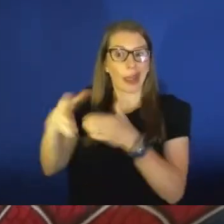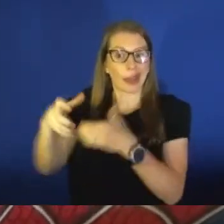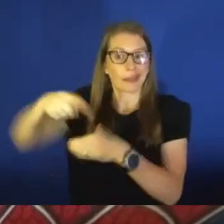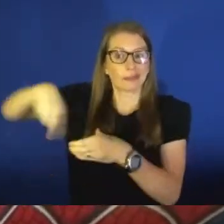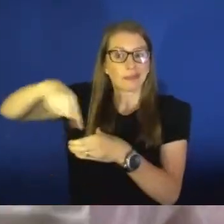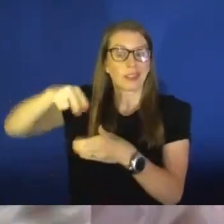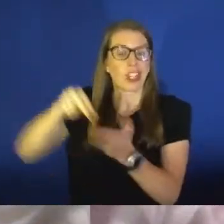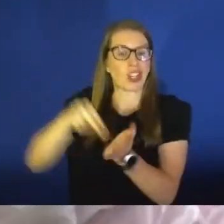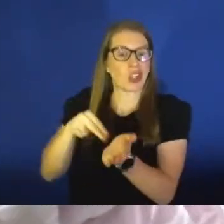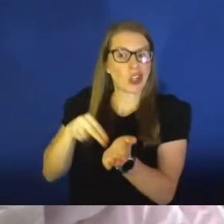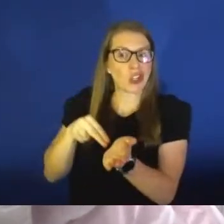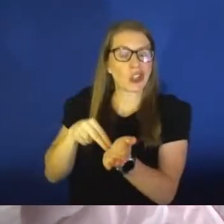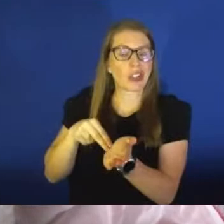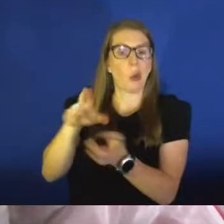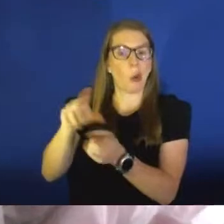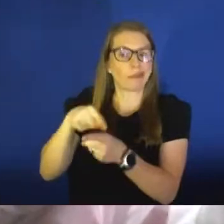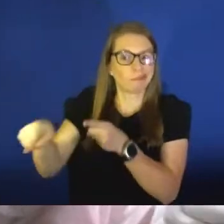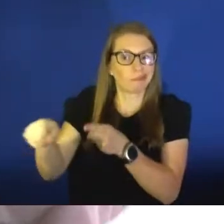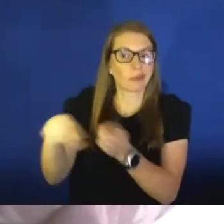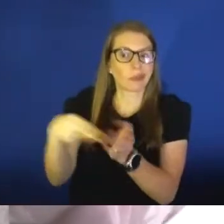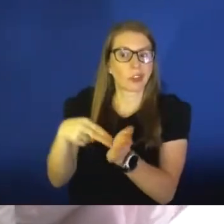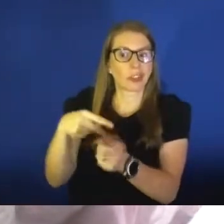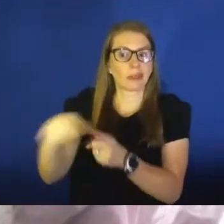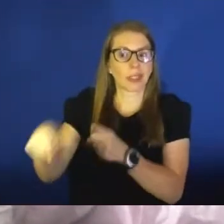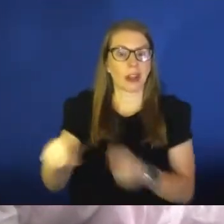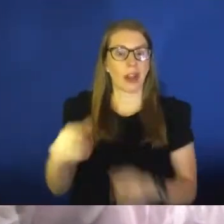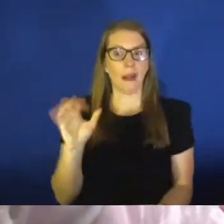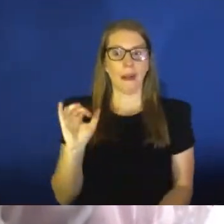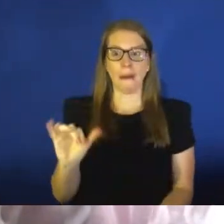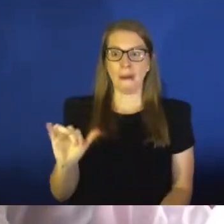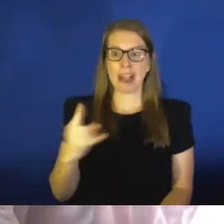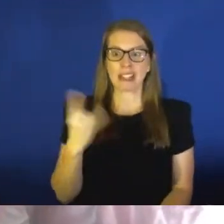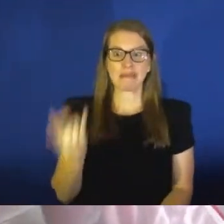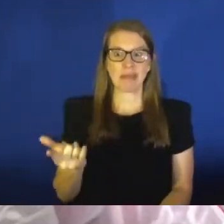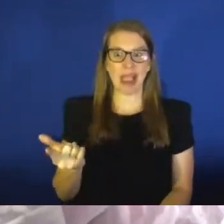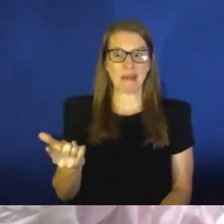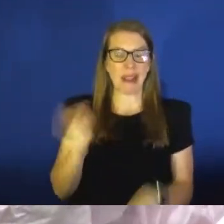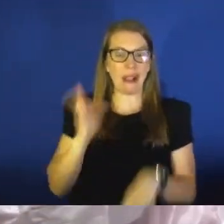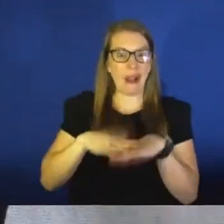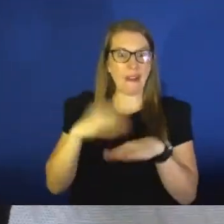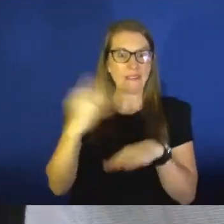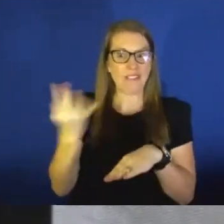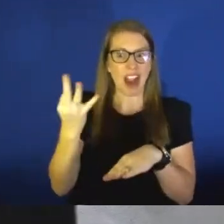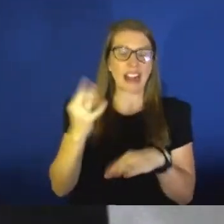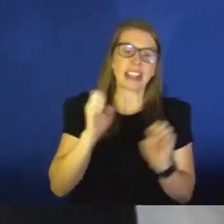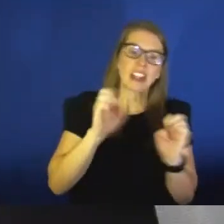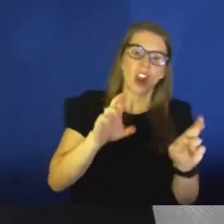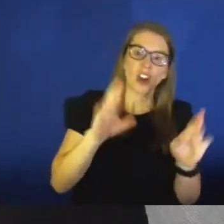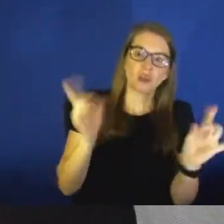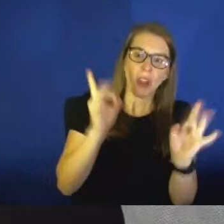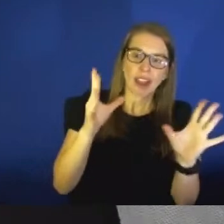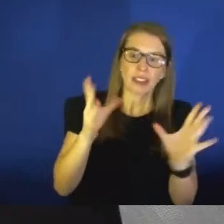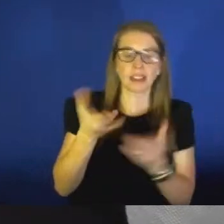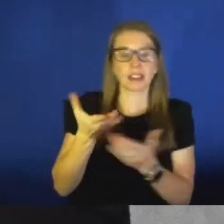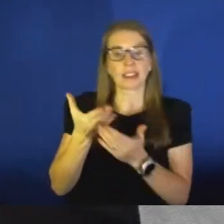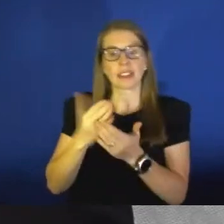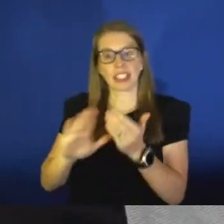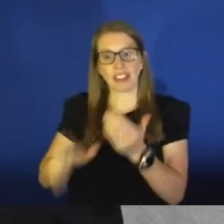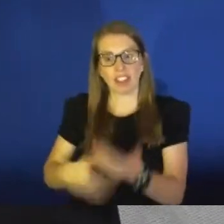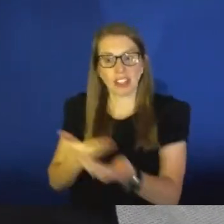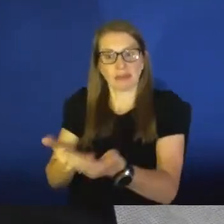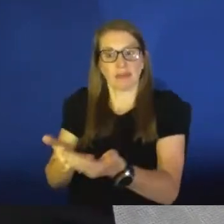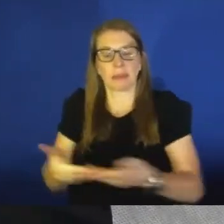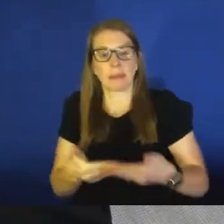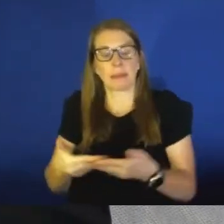in the nurses field. Wow, Spider-Man on a Friday. Okay, from ER crisis to delivering babies, caring for the elderly in their